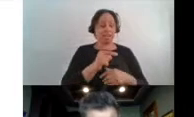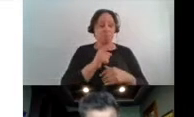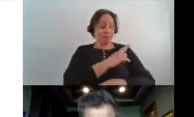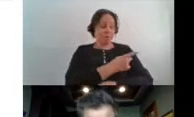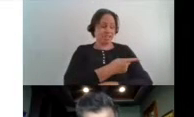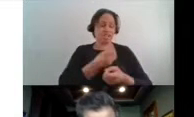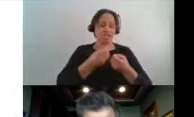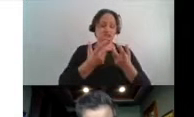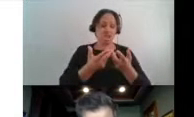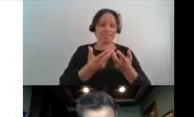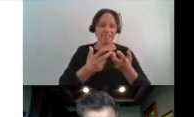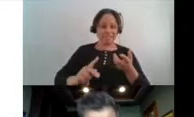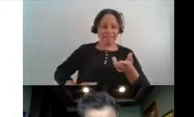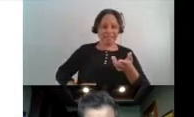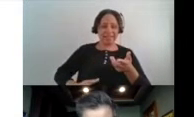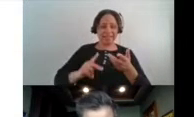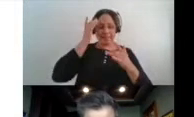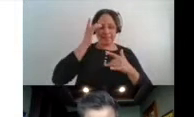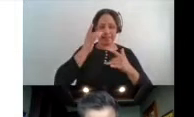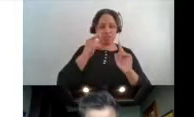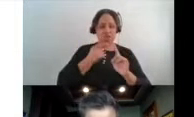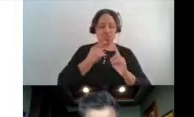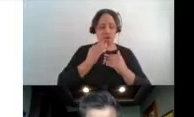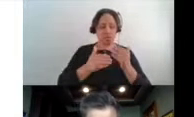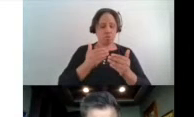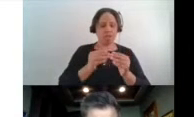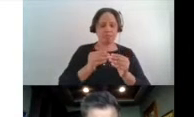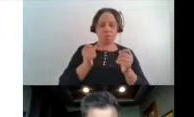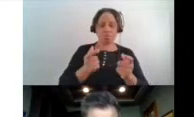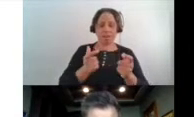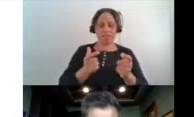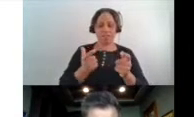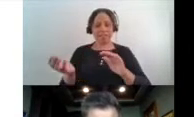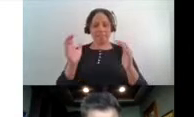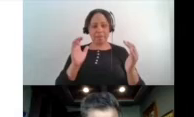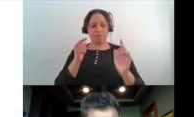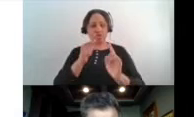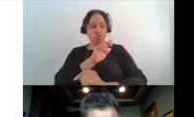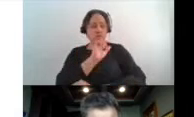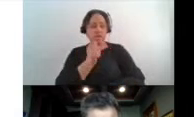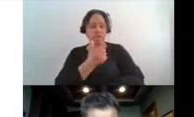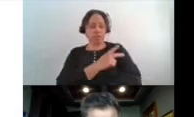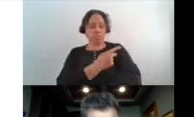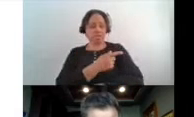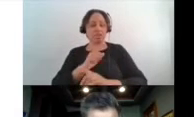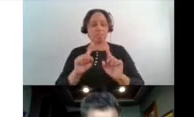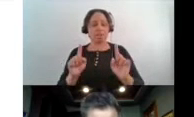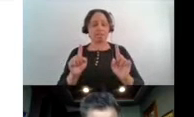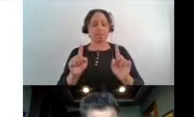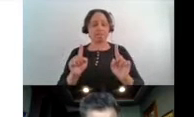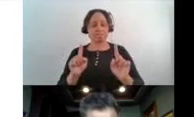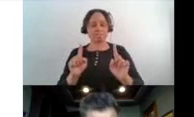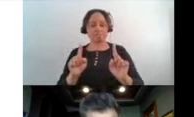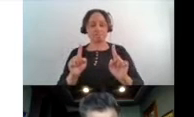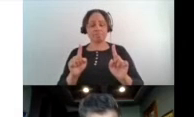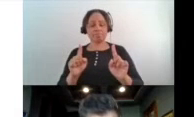much more rapid fashion versus another patient. But the underlying take-home point